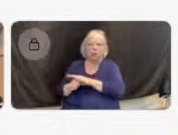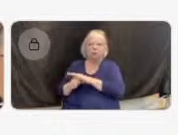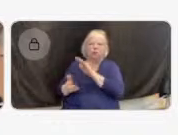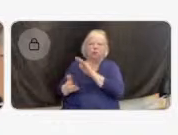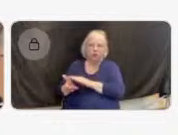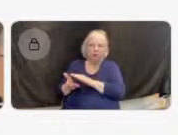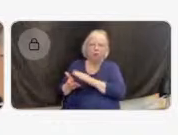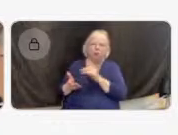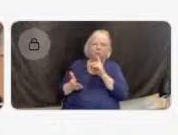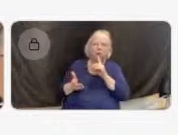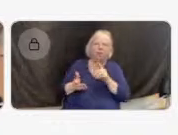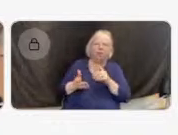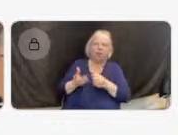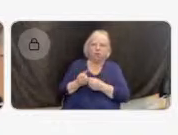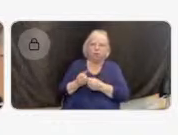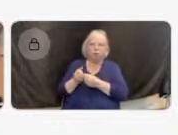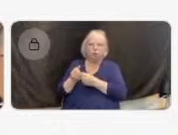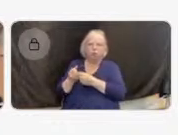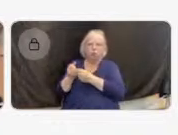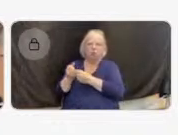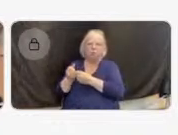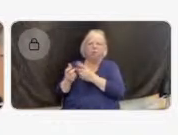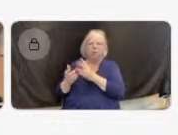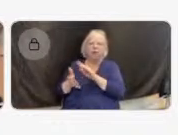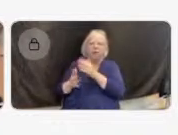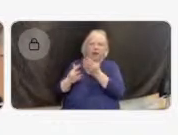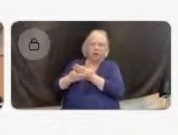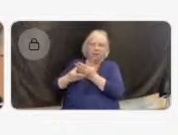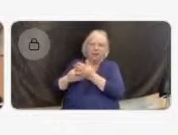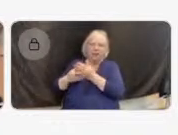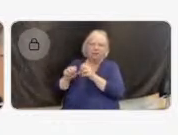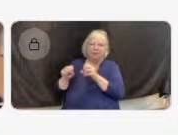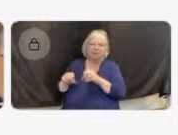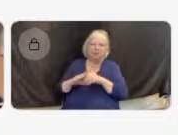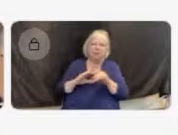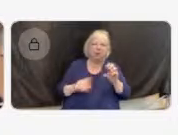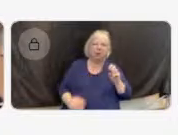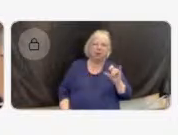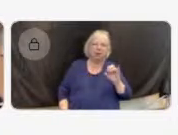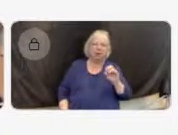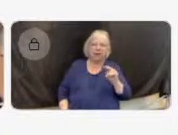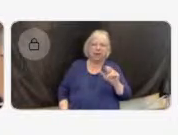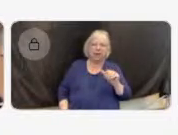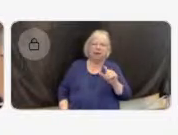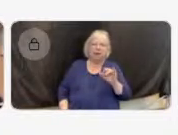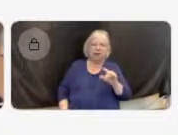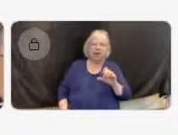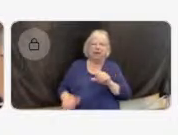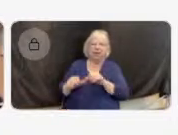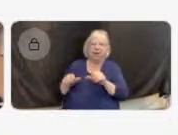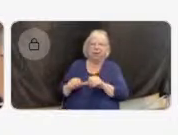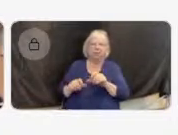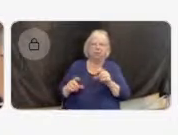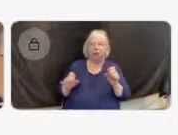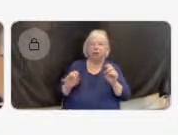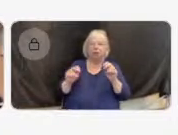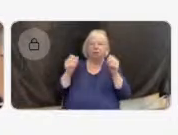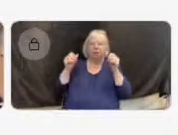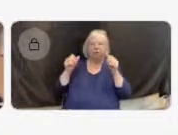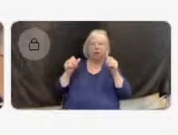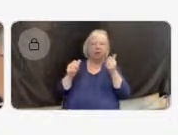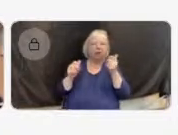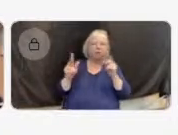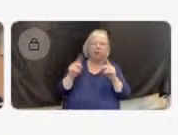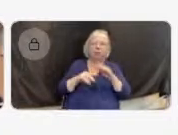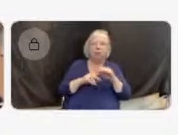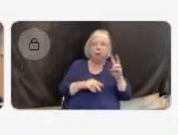to that, but they're going to shore up their intermediate system in the Sienna Lakes area. All of a sudden, everybody on a well that